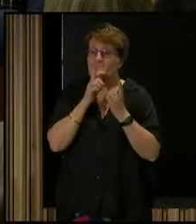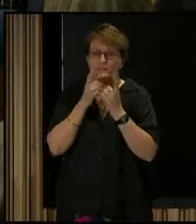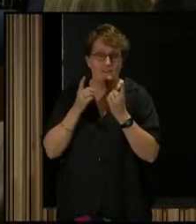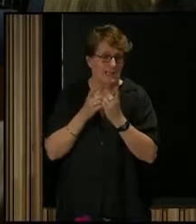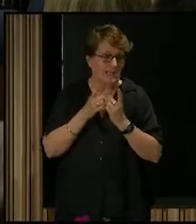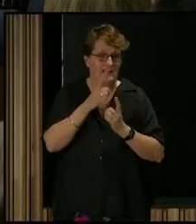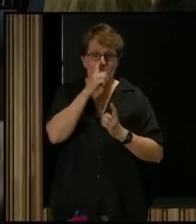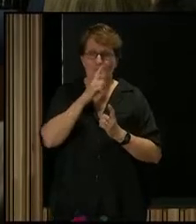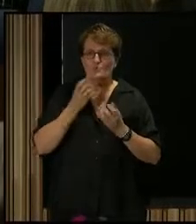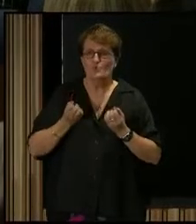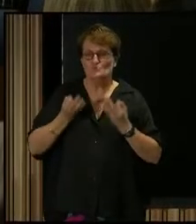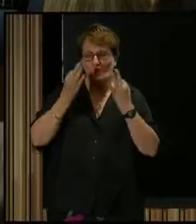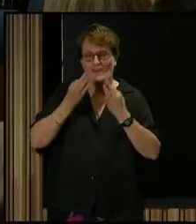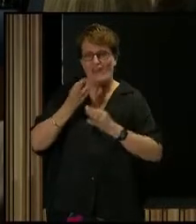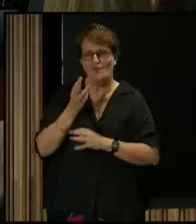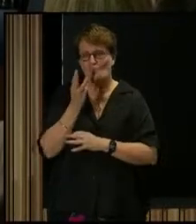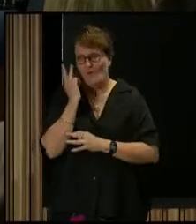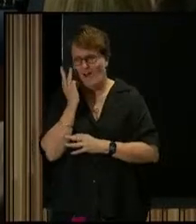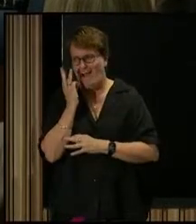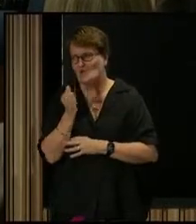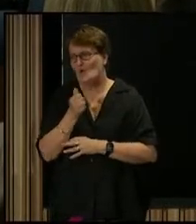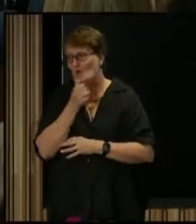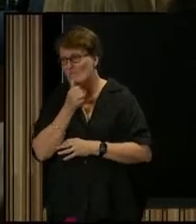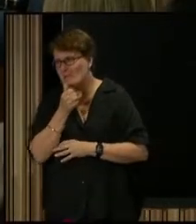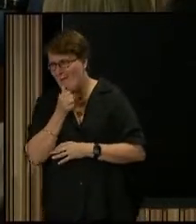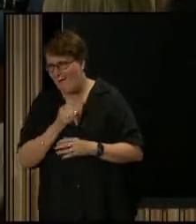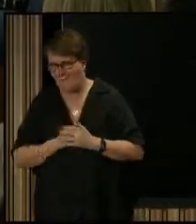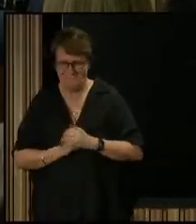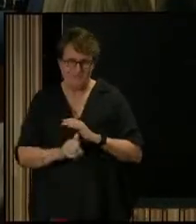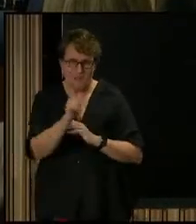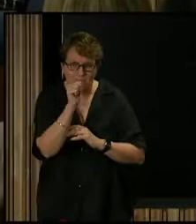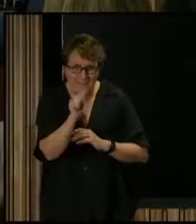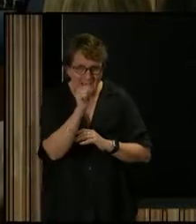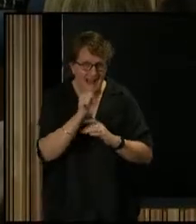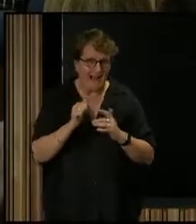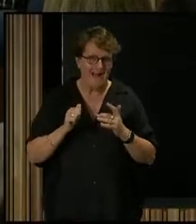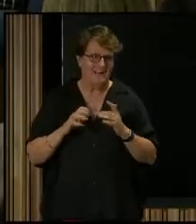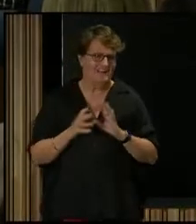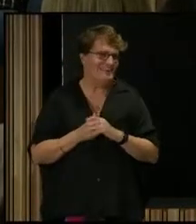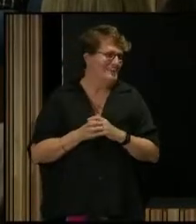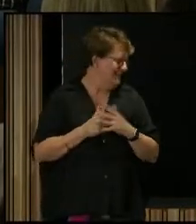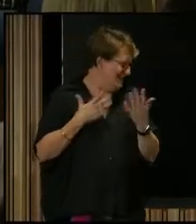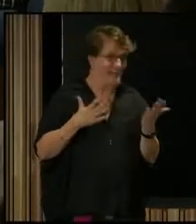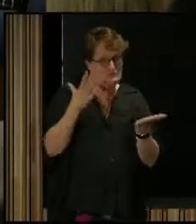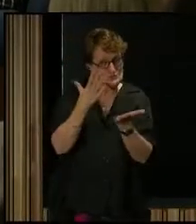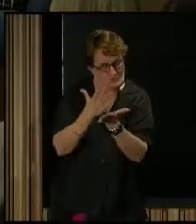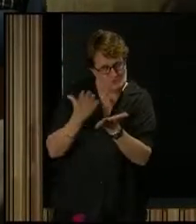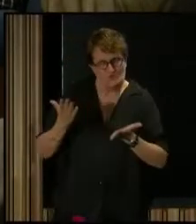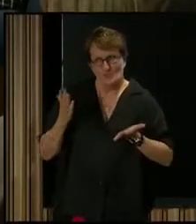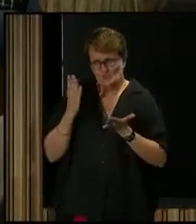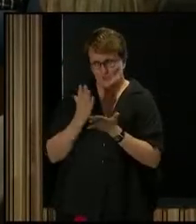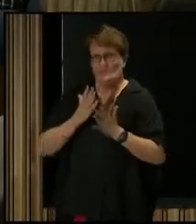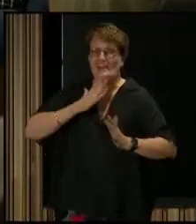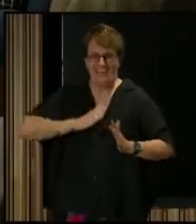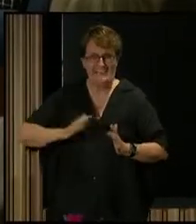glass of wine or the beer in their hand. Oh, yes. And the that lights are... quite a critical relax. One lady is literally cheering. Yes, I needed a